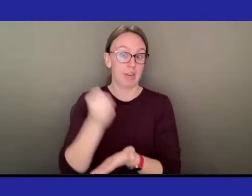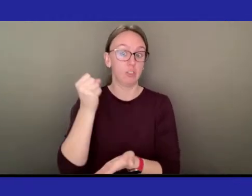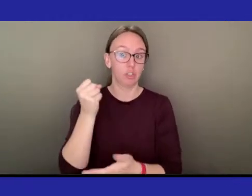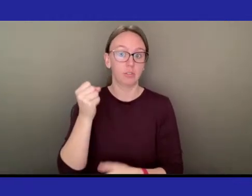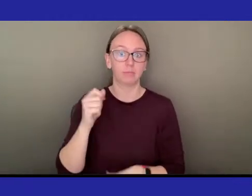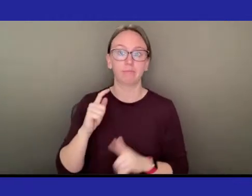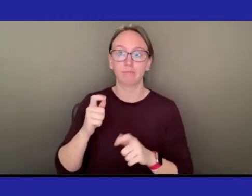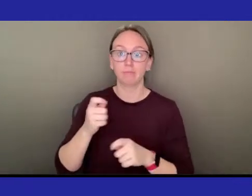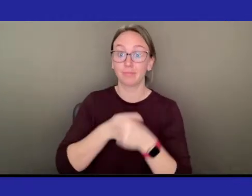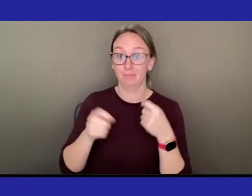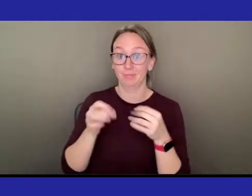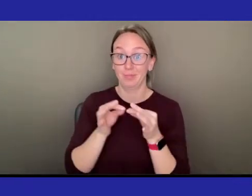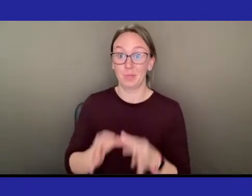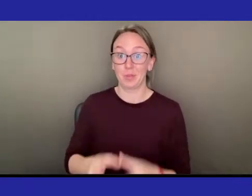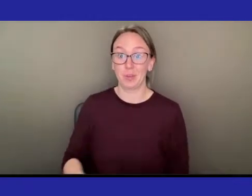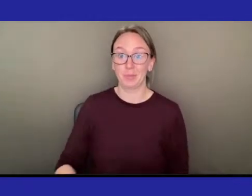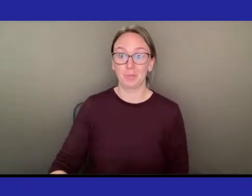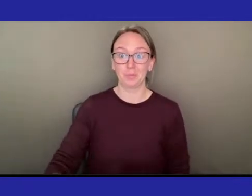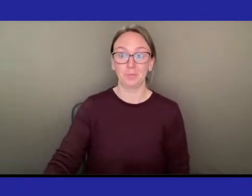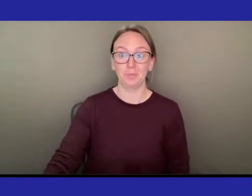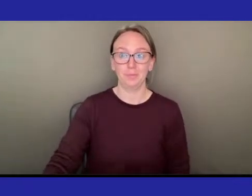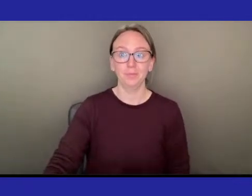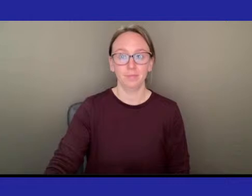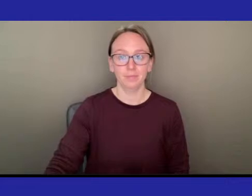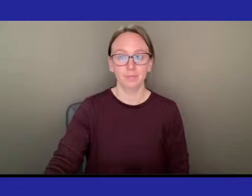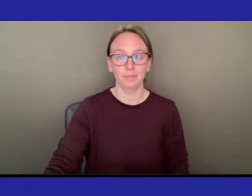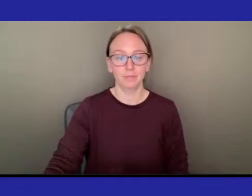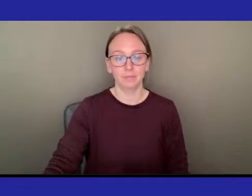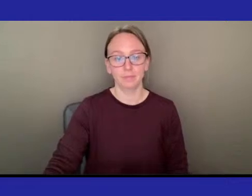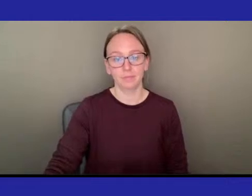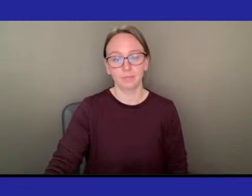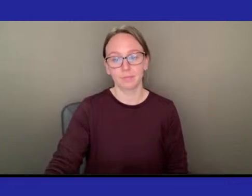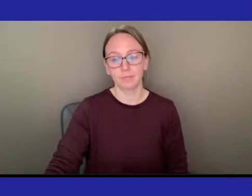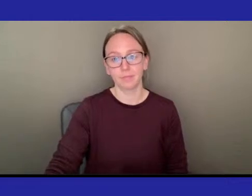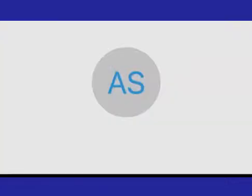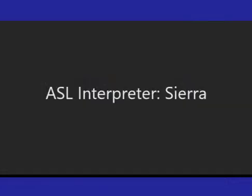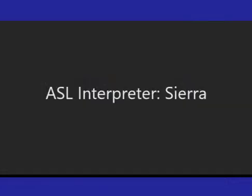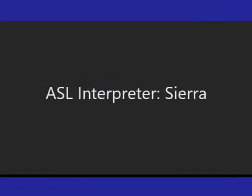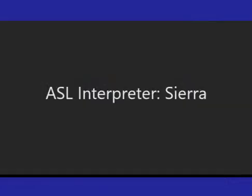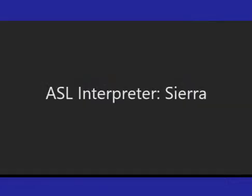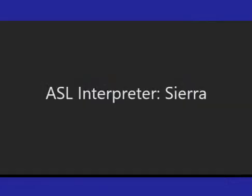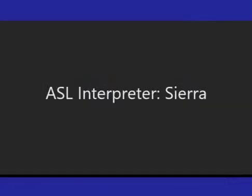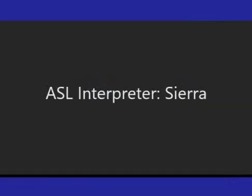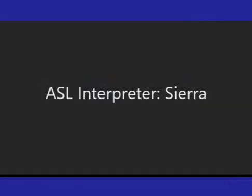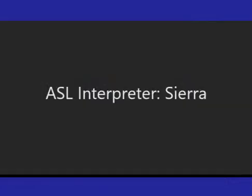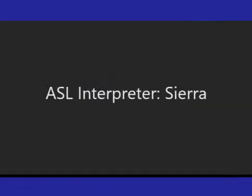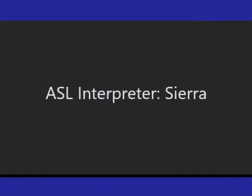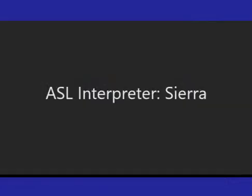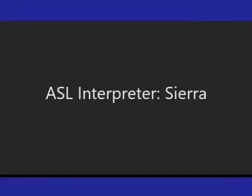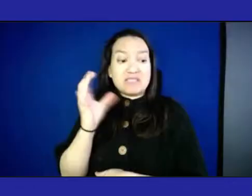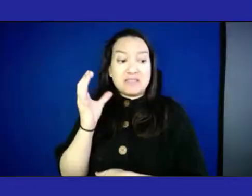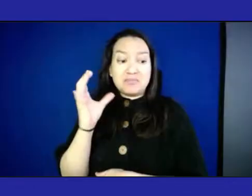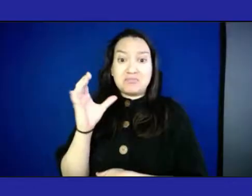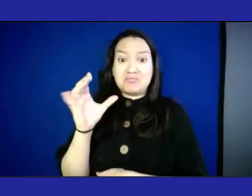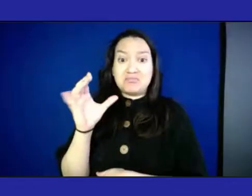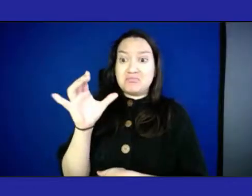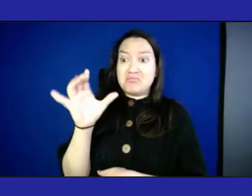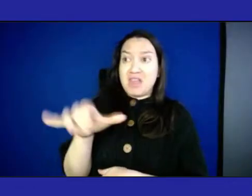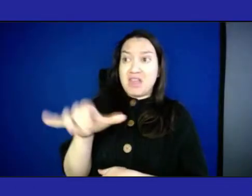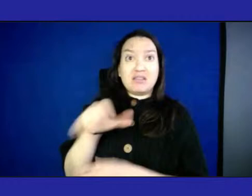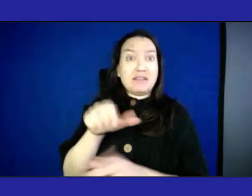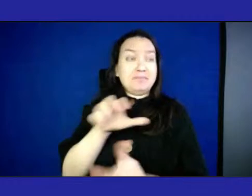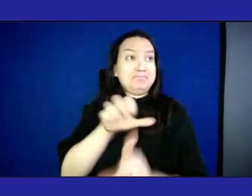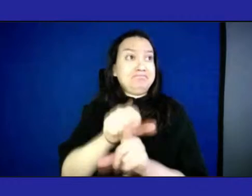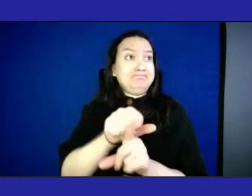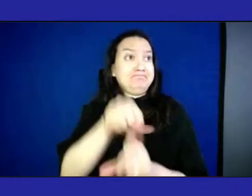the patients, so having accurate smoking history and so on, is that something that can then be captured and that